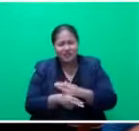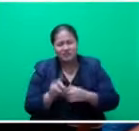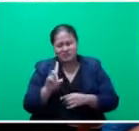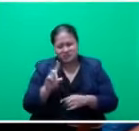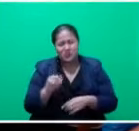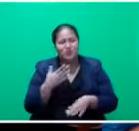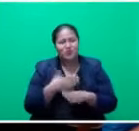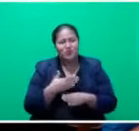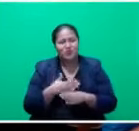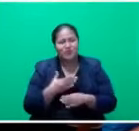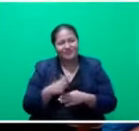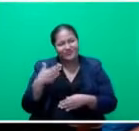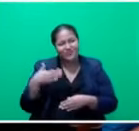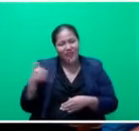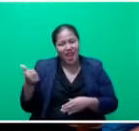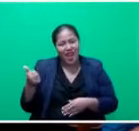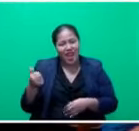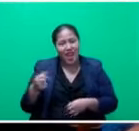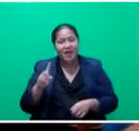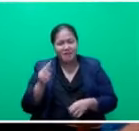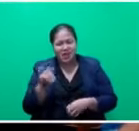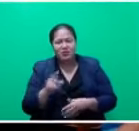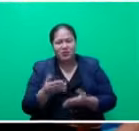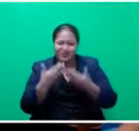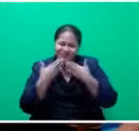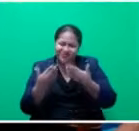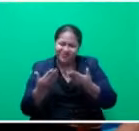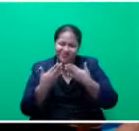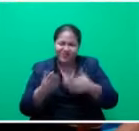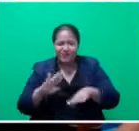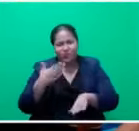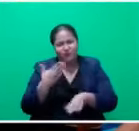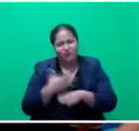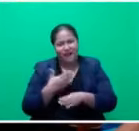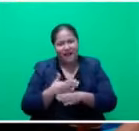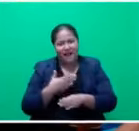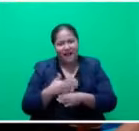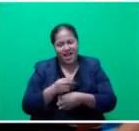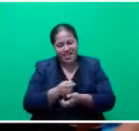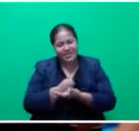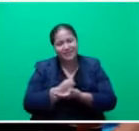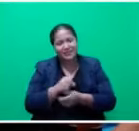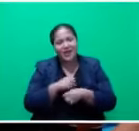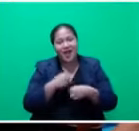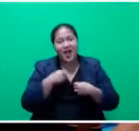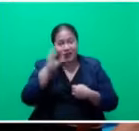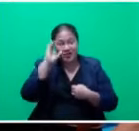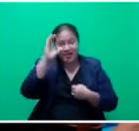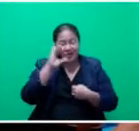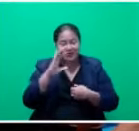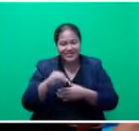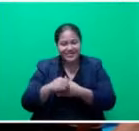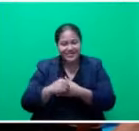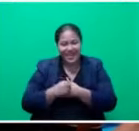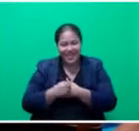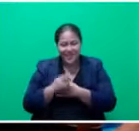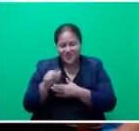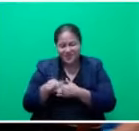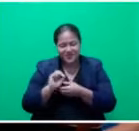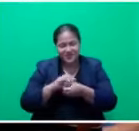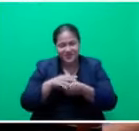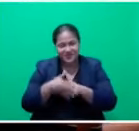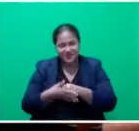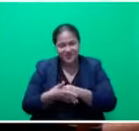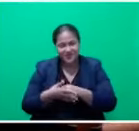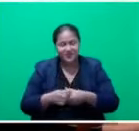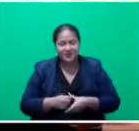it is right to praise them for their efforts to keep our country safe from this devastating pandemic.